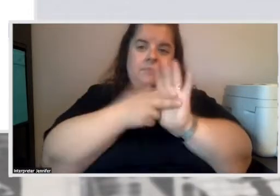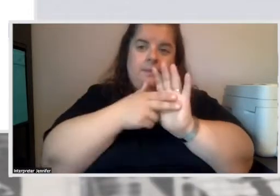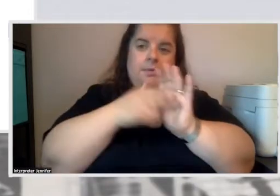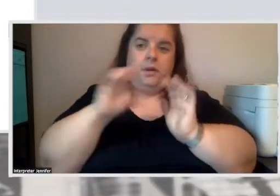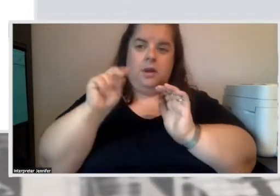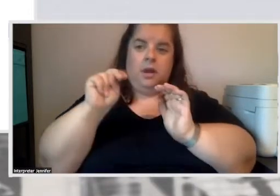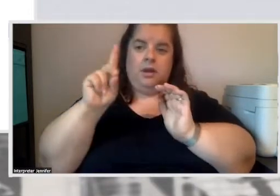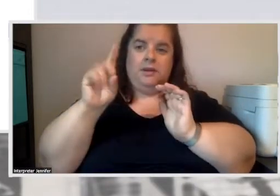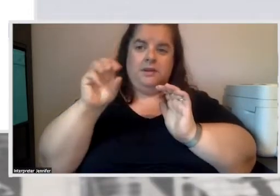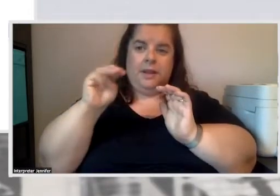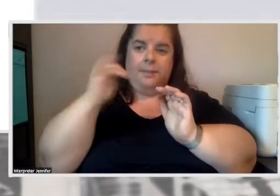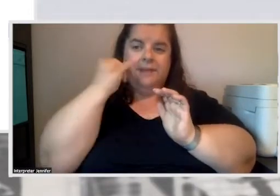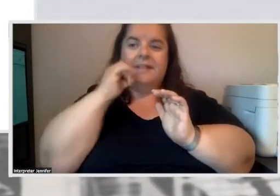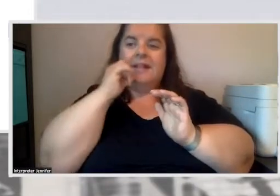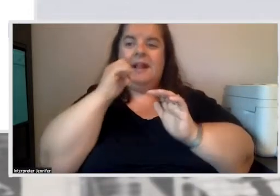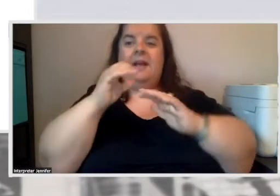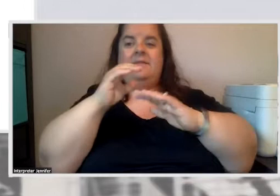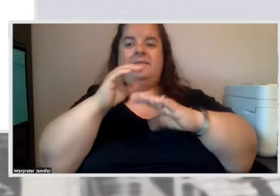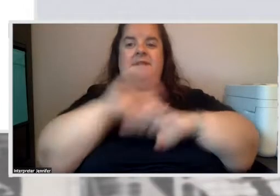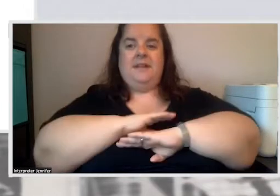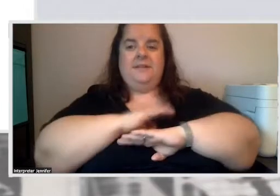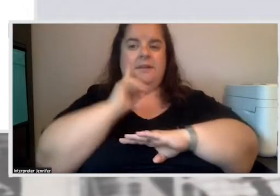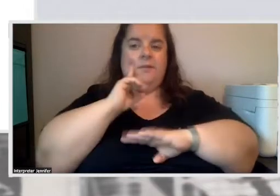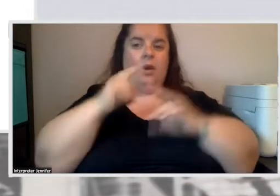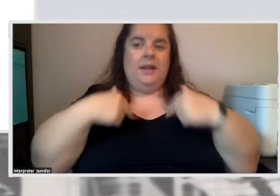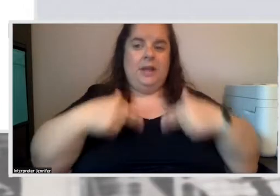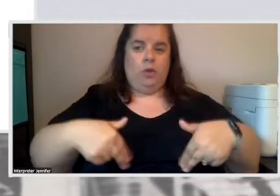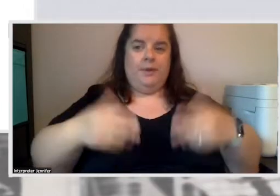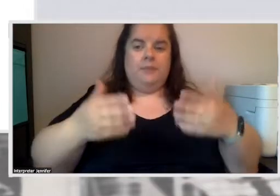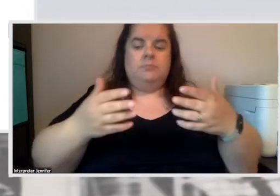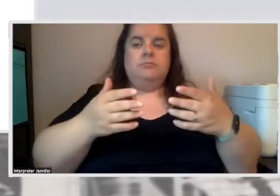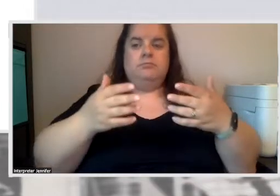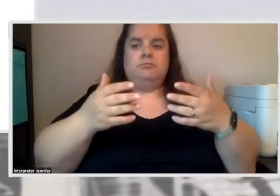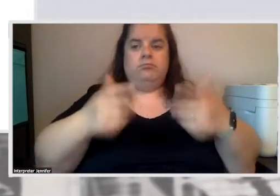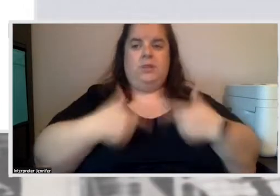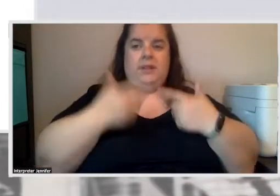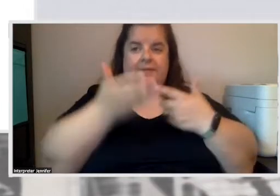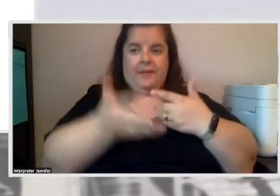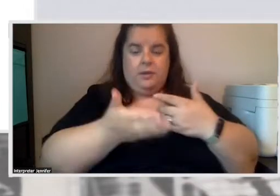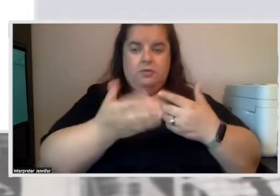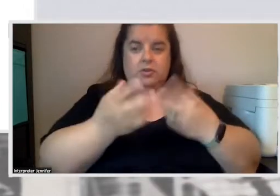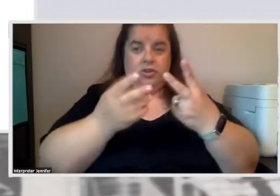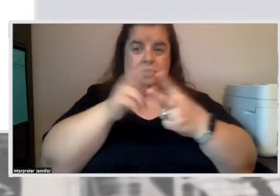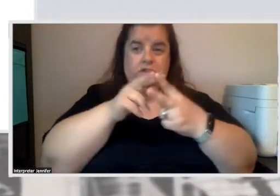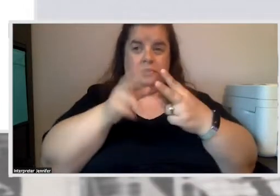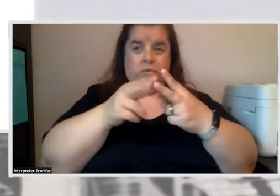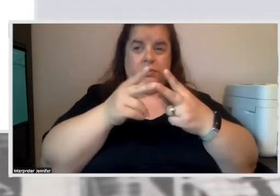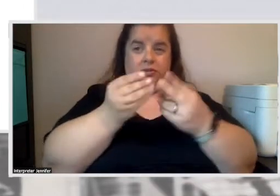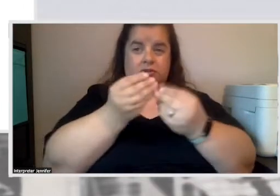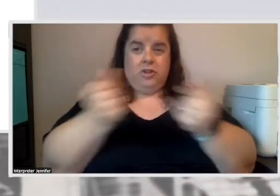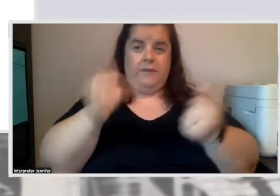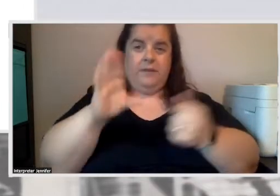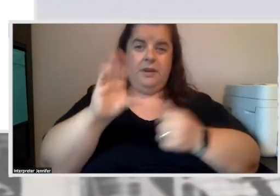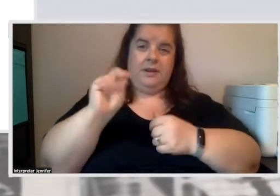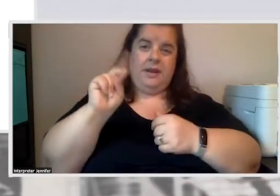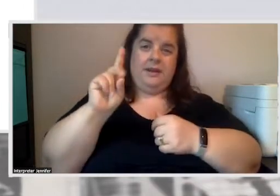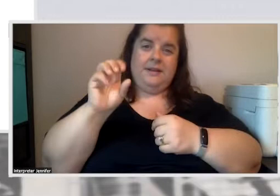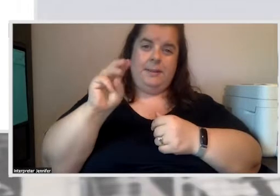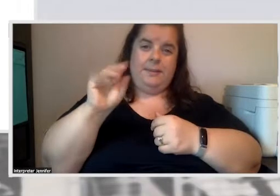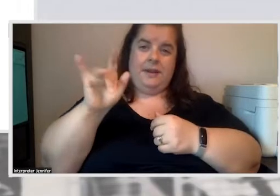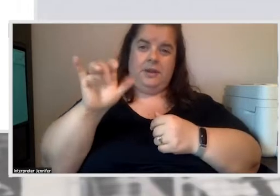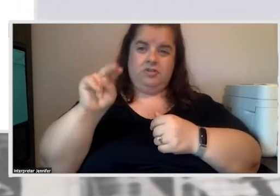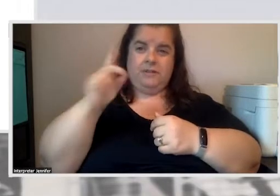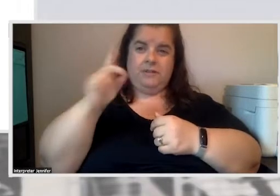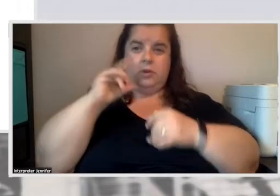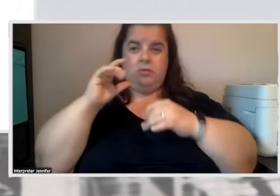it is unfit for human occupancy under the property maintenance code. There are 2 ways to resolve condemnation of a structure. One is